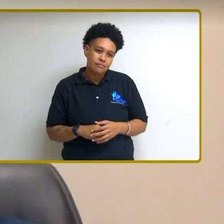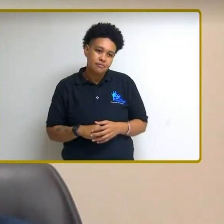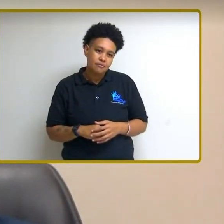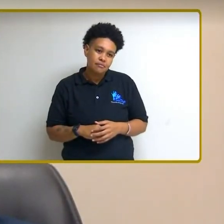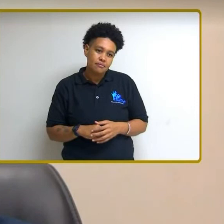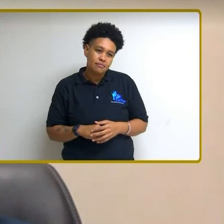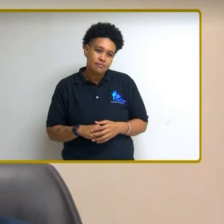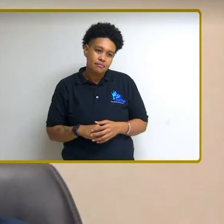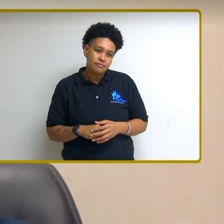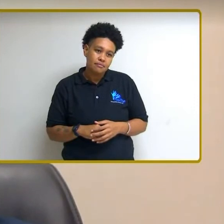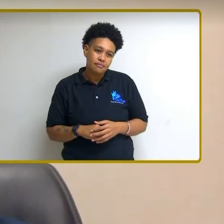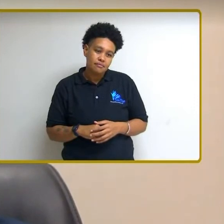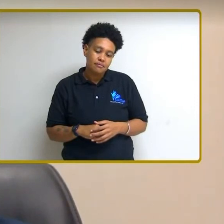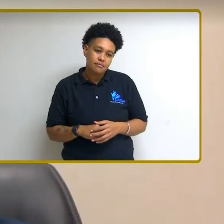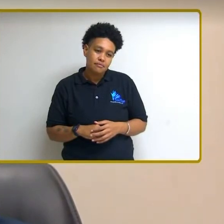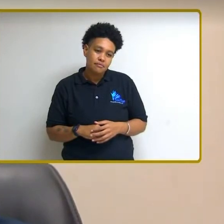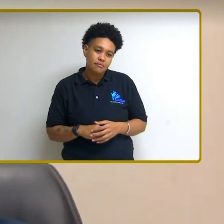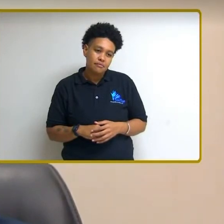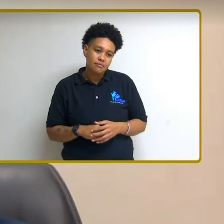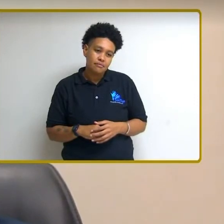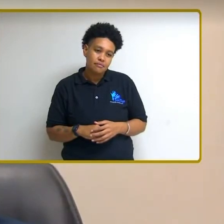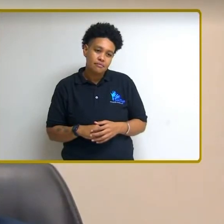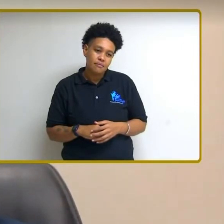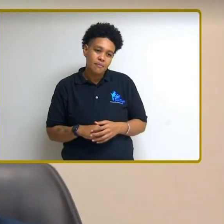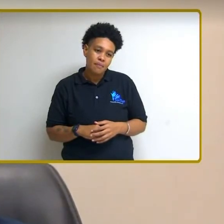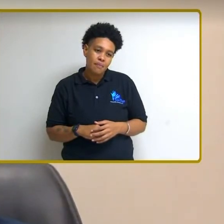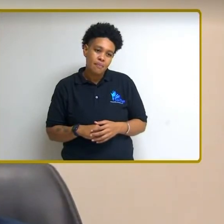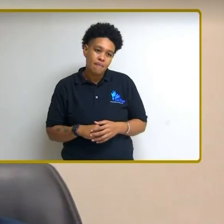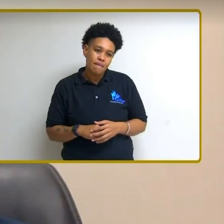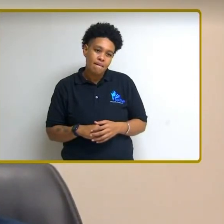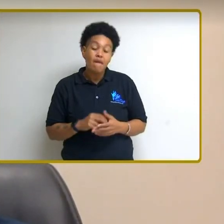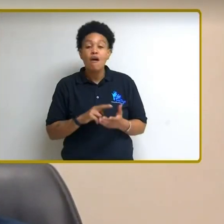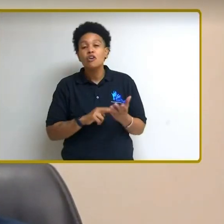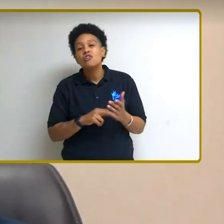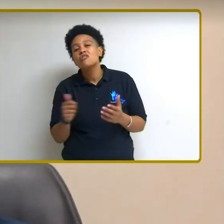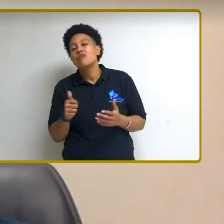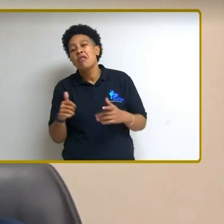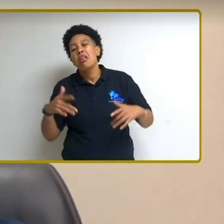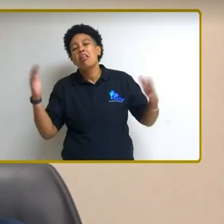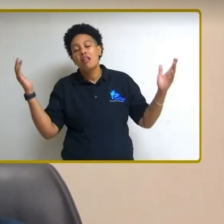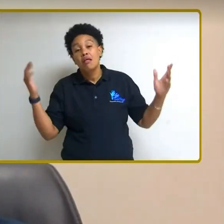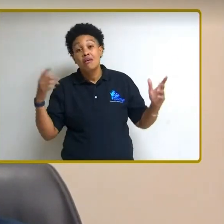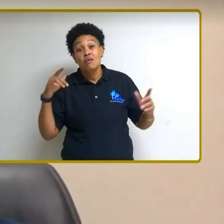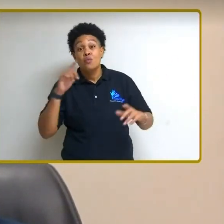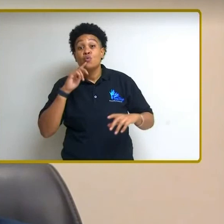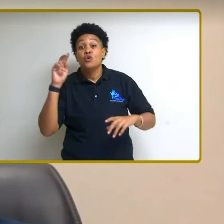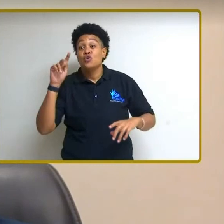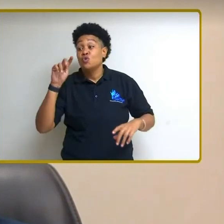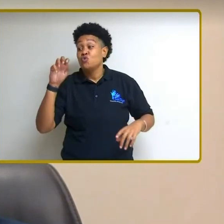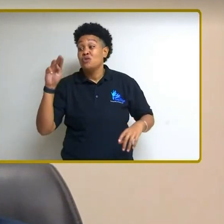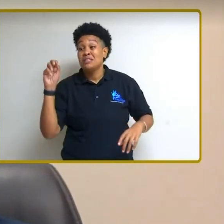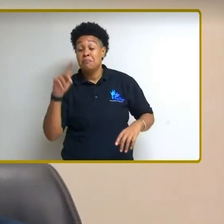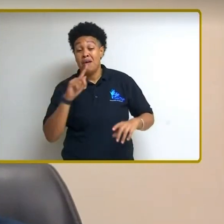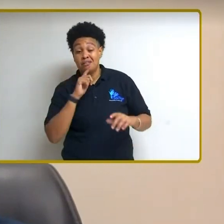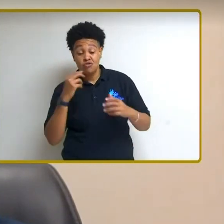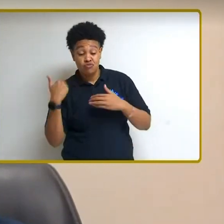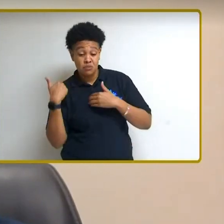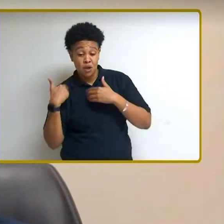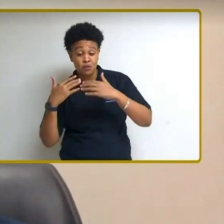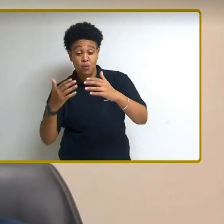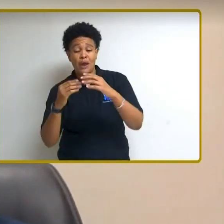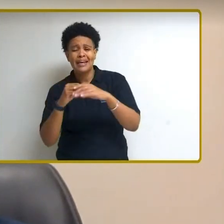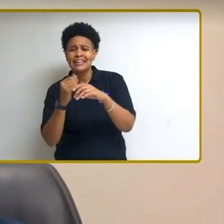back in a responsible way, in a safe way, we have to make sure that our employees